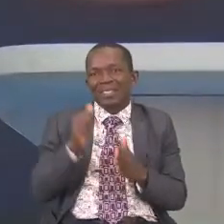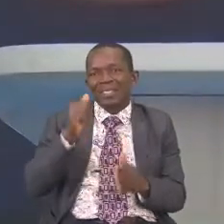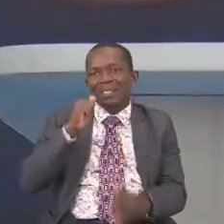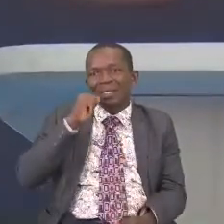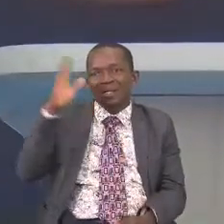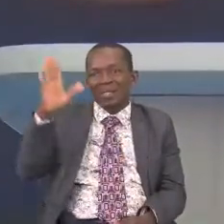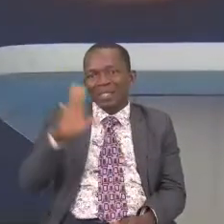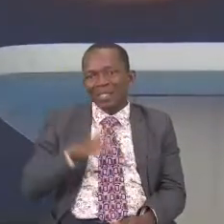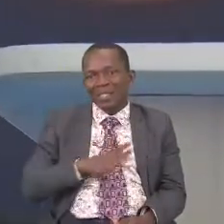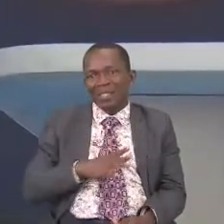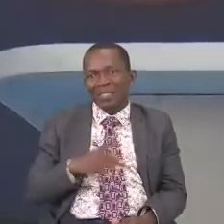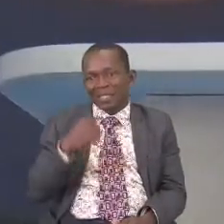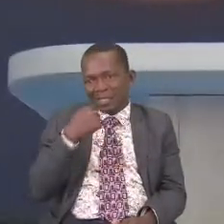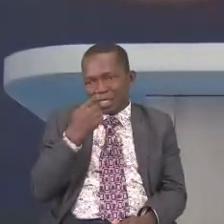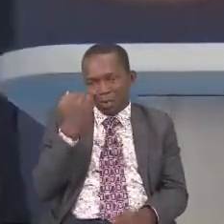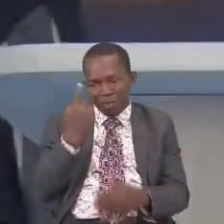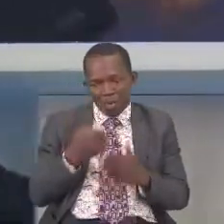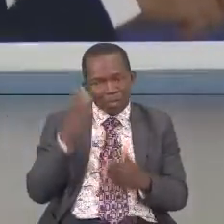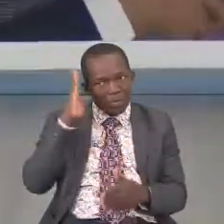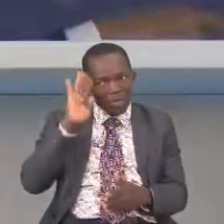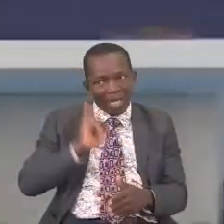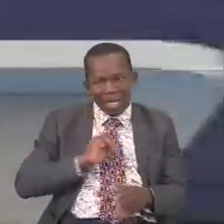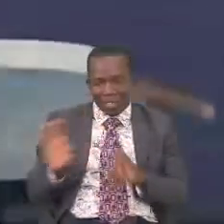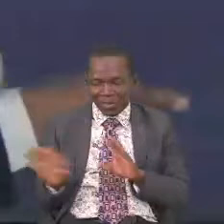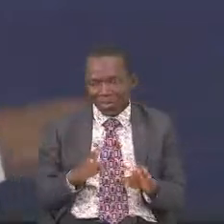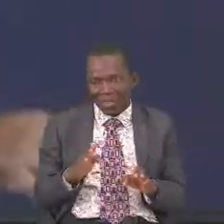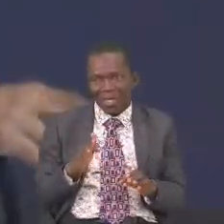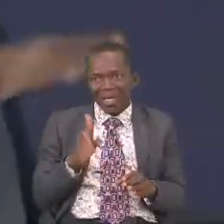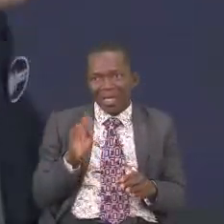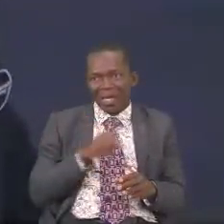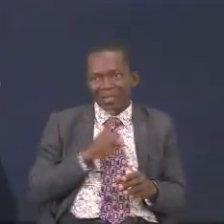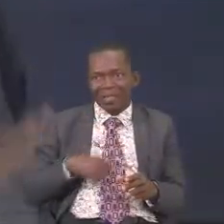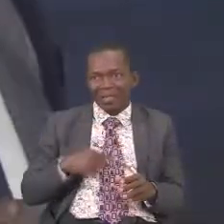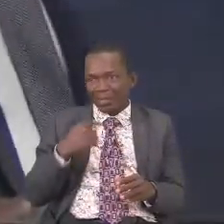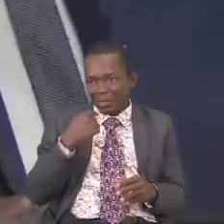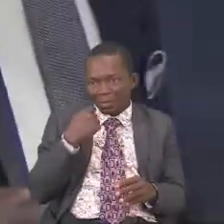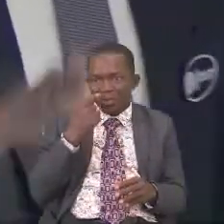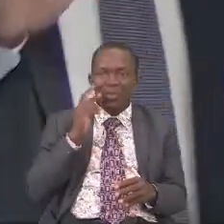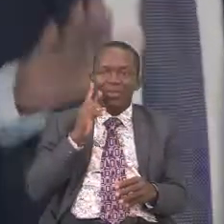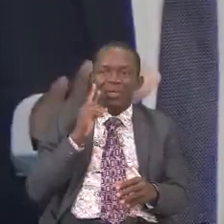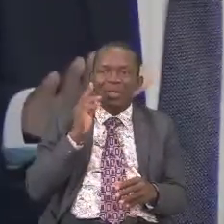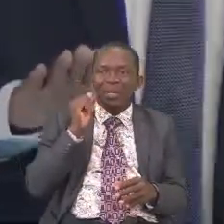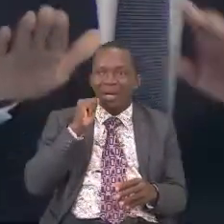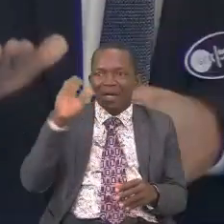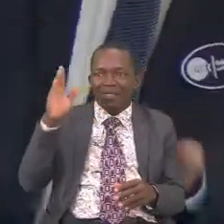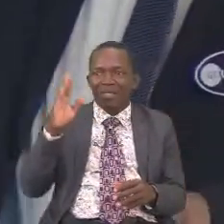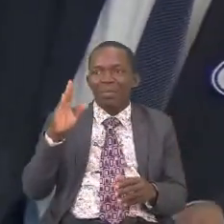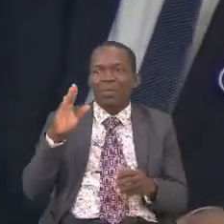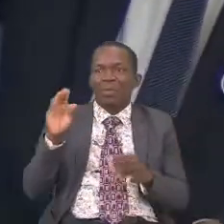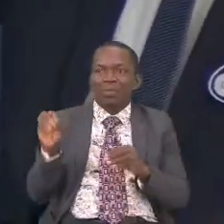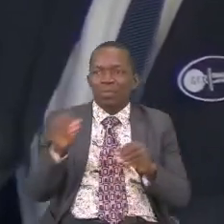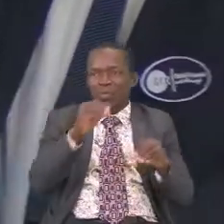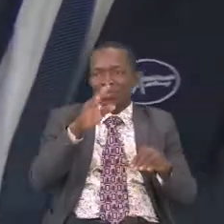the sister said, "Lord, what will I do?" God said, "Go there and put your hand on her chest as